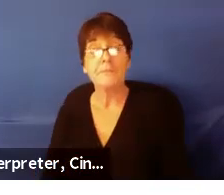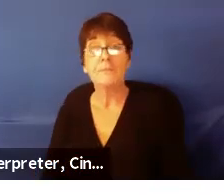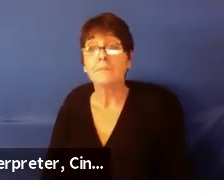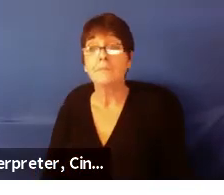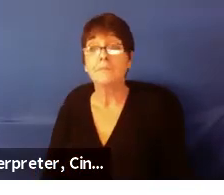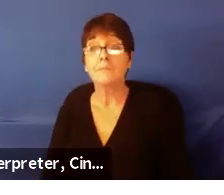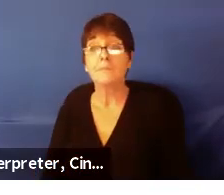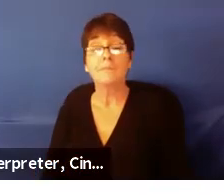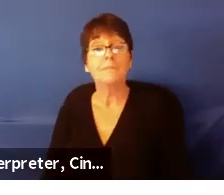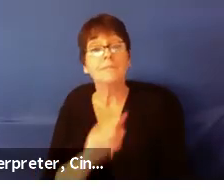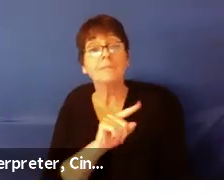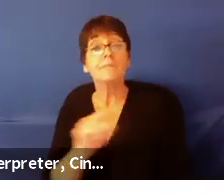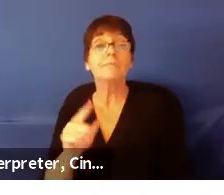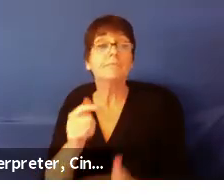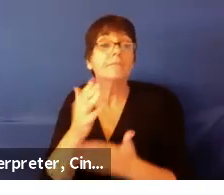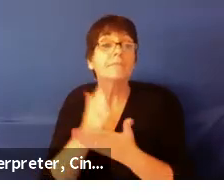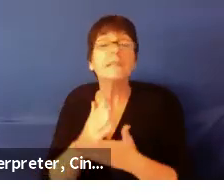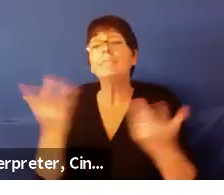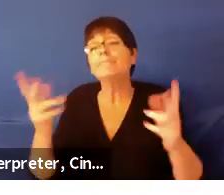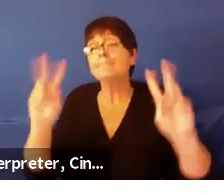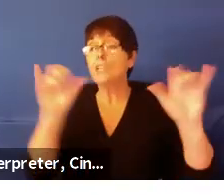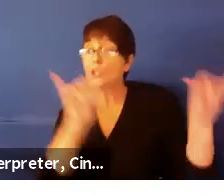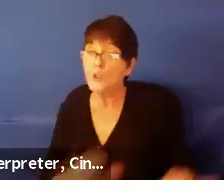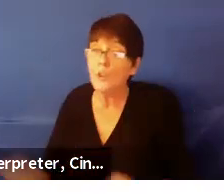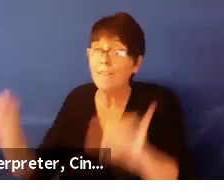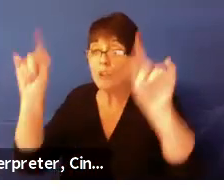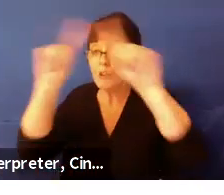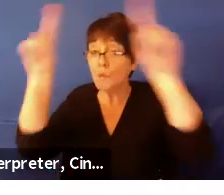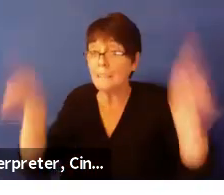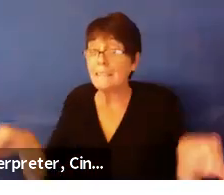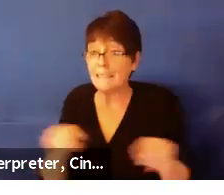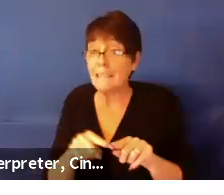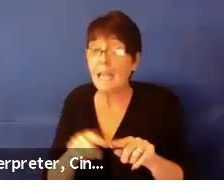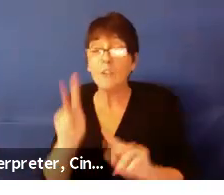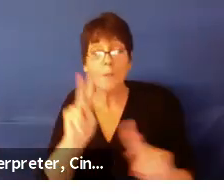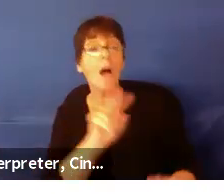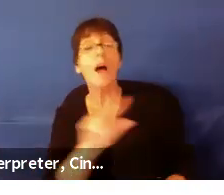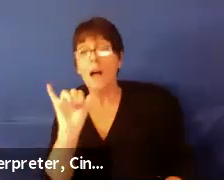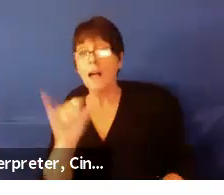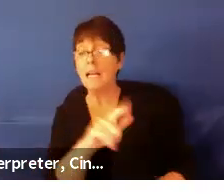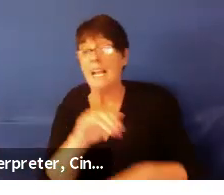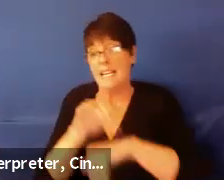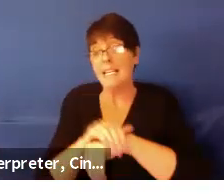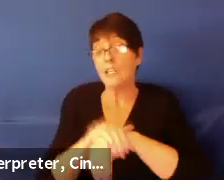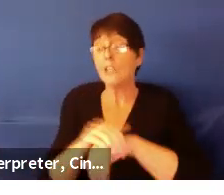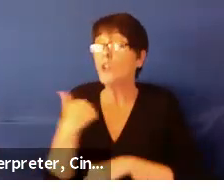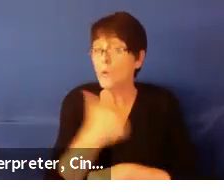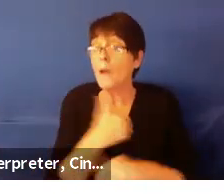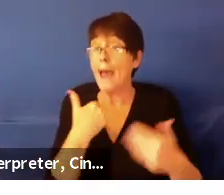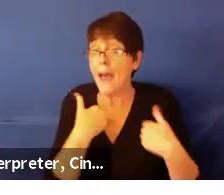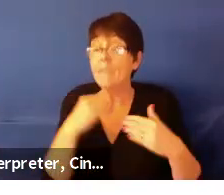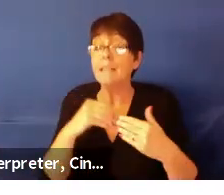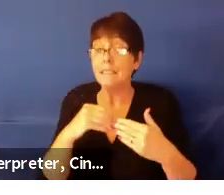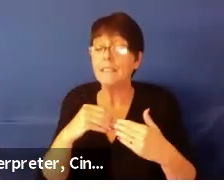Here is some hopefully universal signage that we put together. This is the English version. We do have it in a